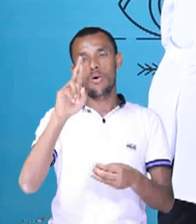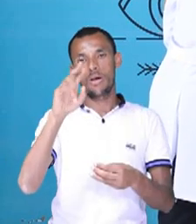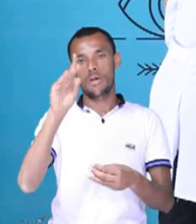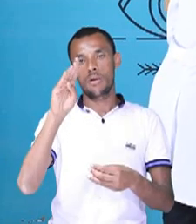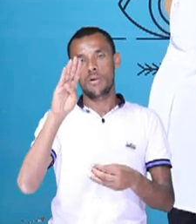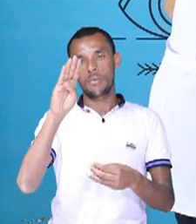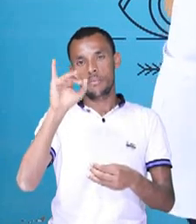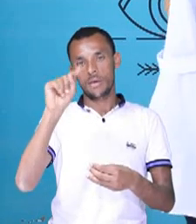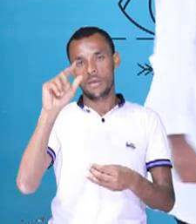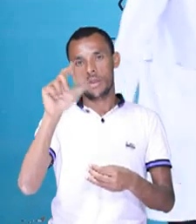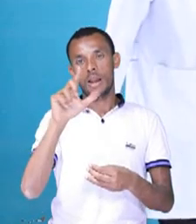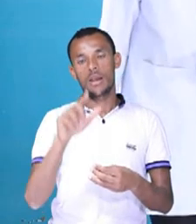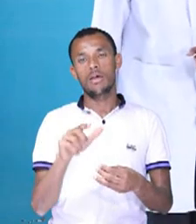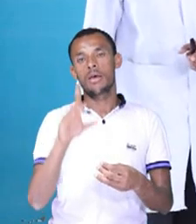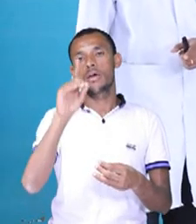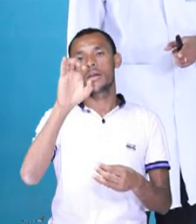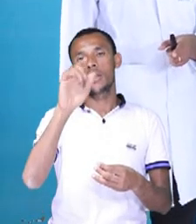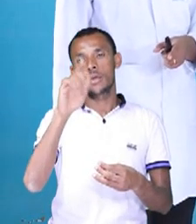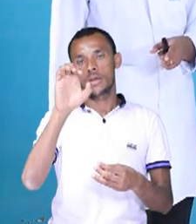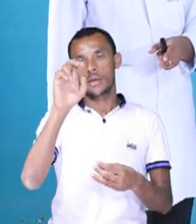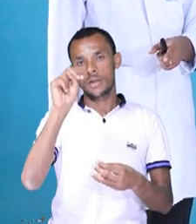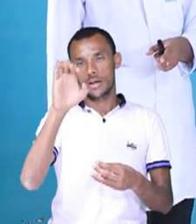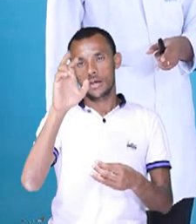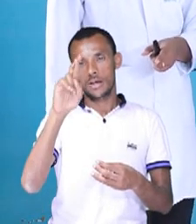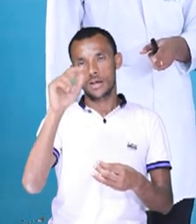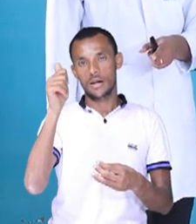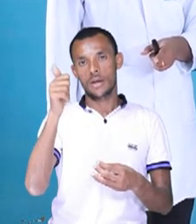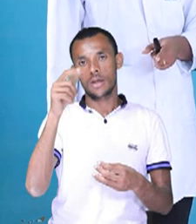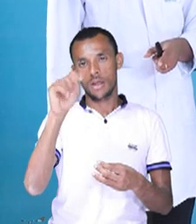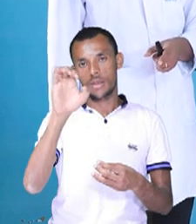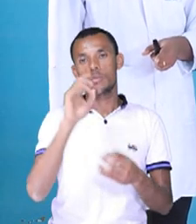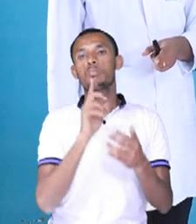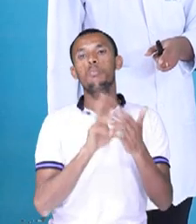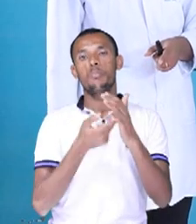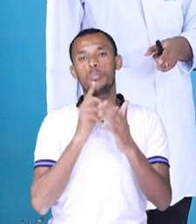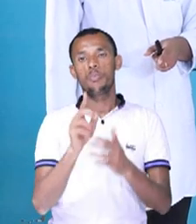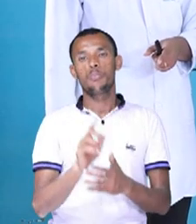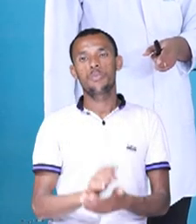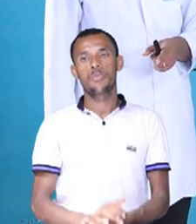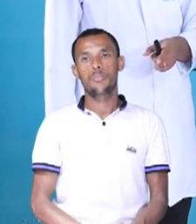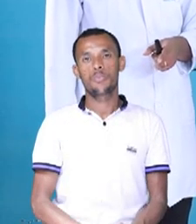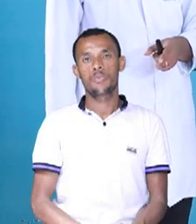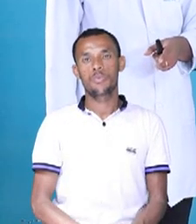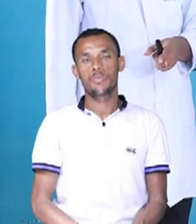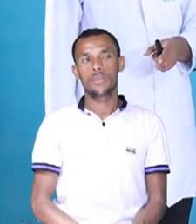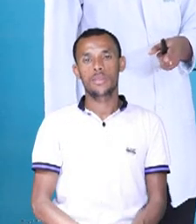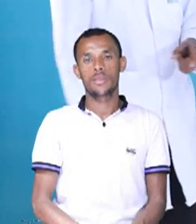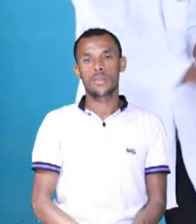orbitals. Students, what mean by degenerate orbitals? What mean by degenerate orbitals?